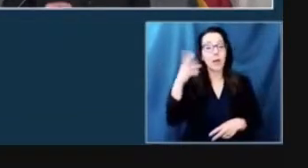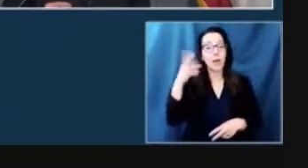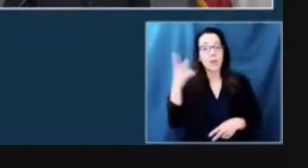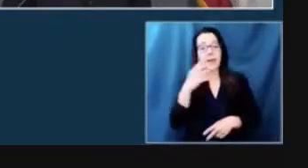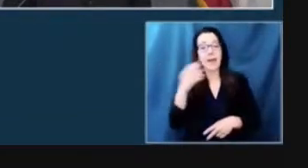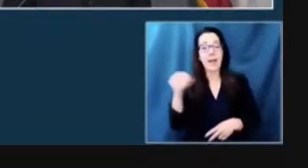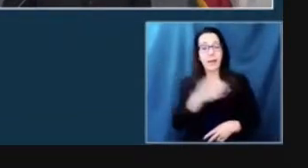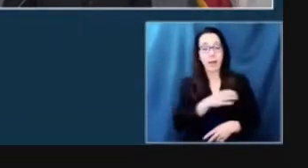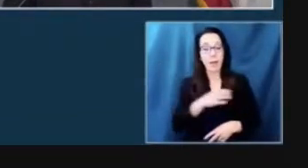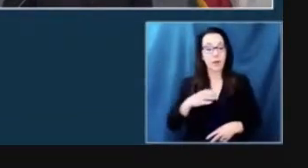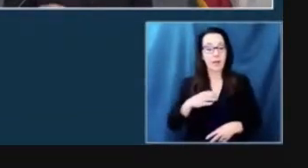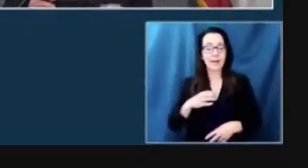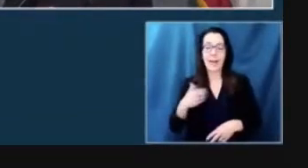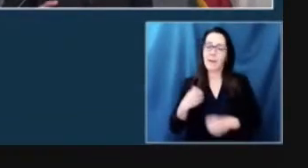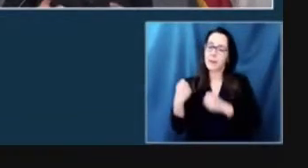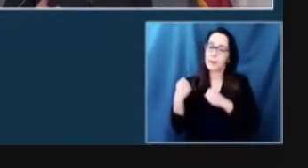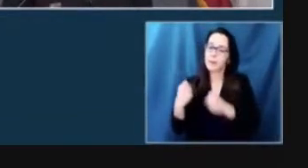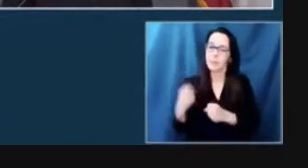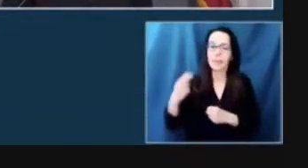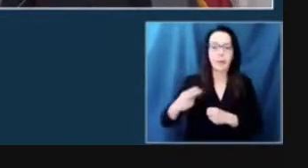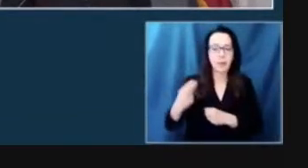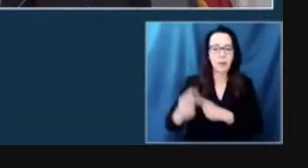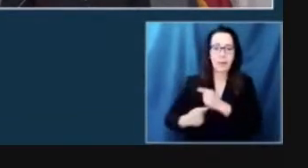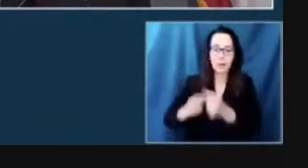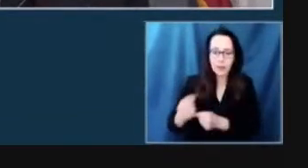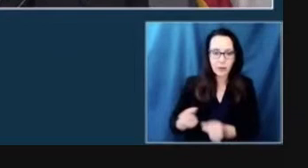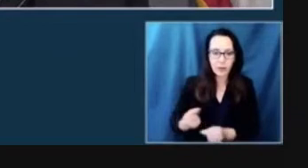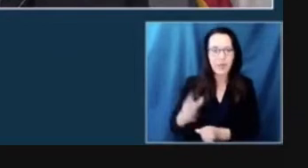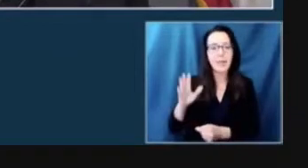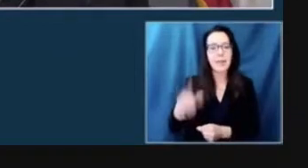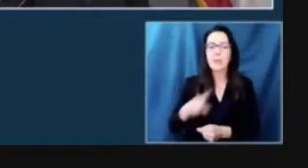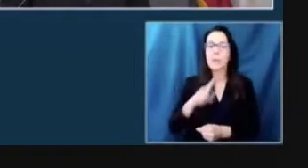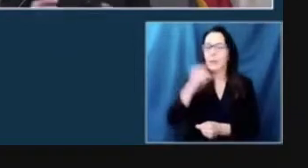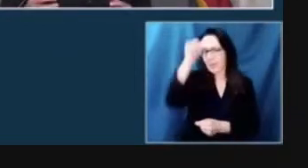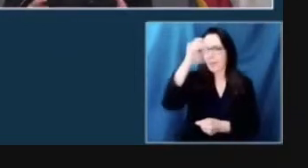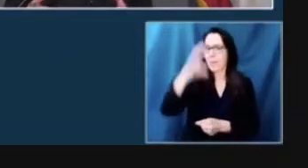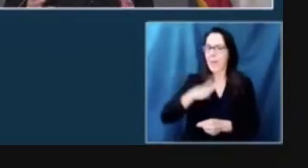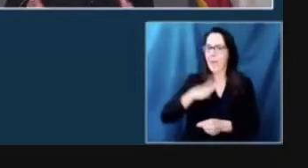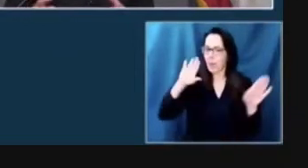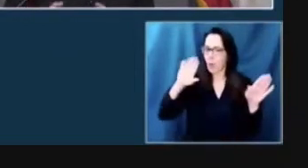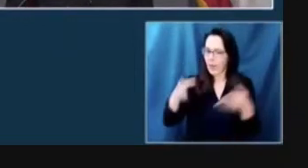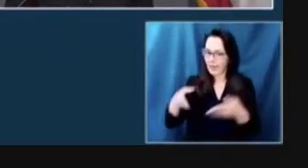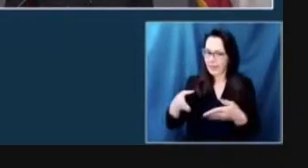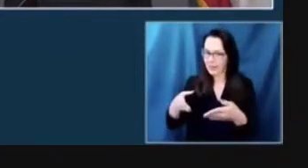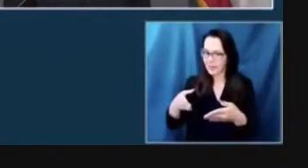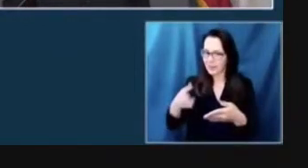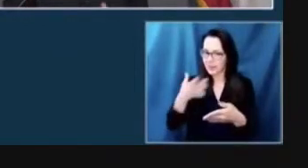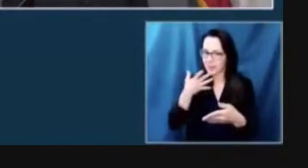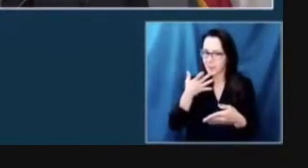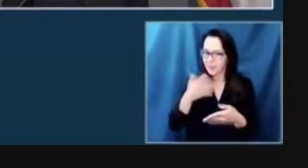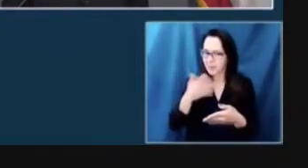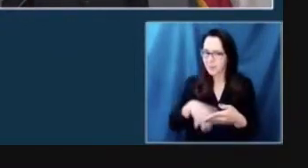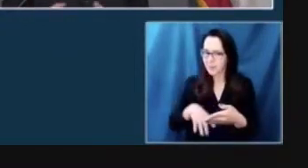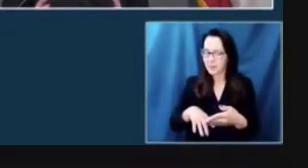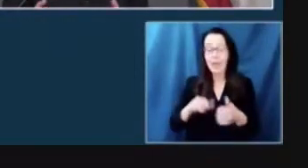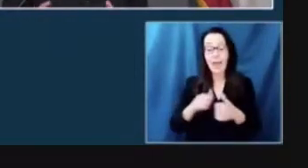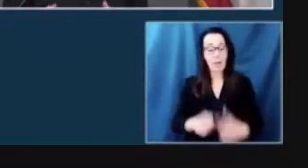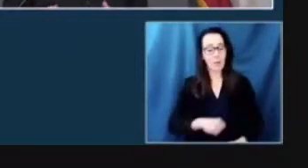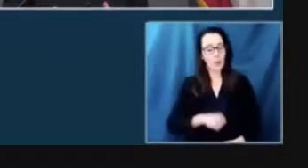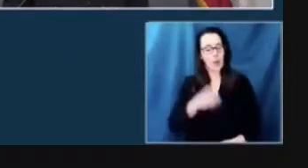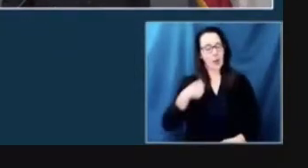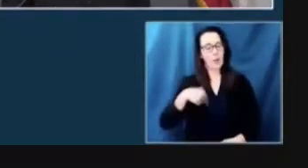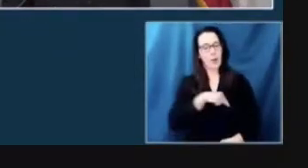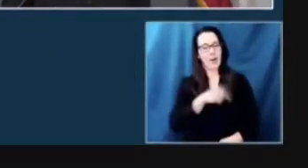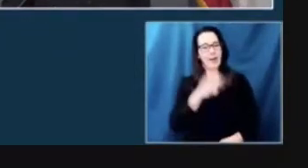in history and tradition, and that's been very male-oriented. How proud we were to see history being made this